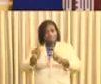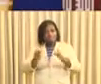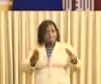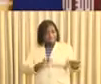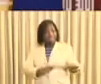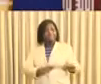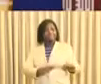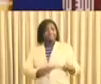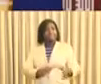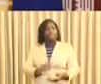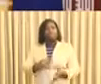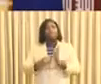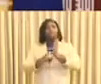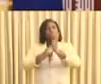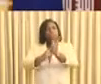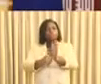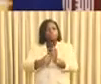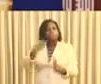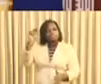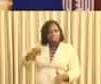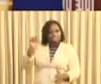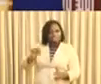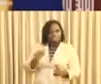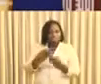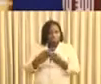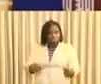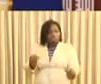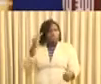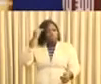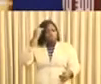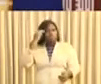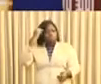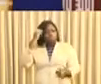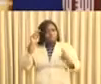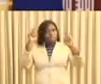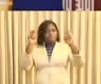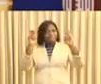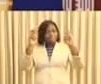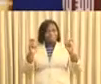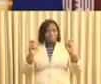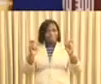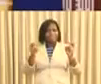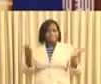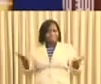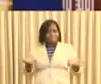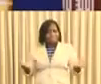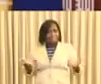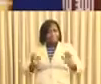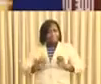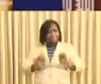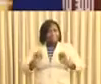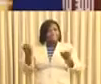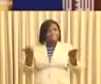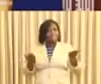address mental health issues in the crucial role of emergency services to which the new fleet of